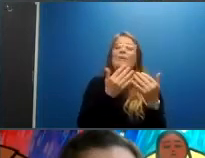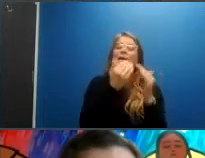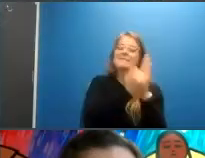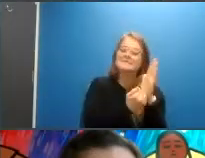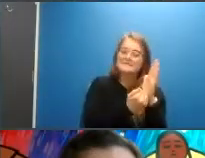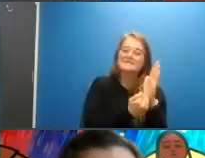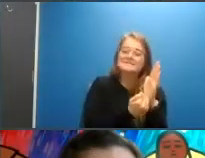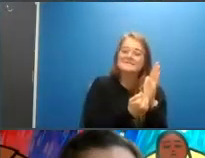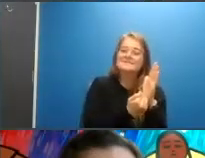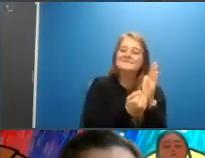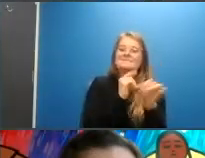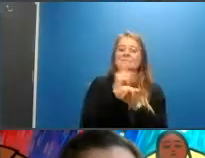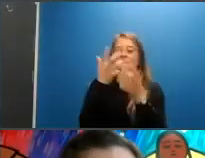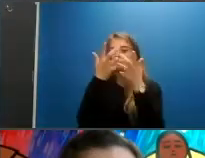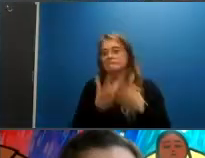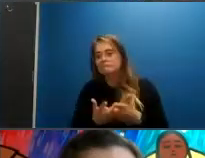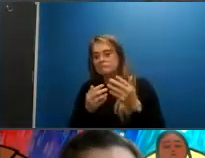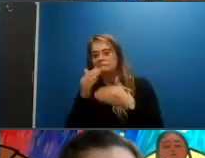us moving smoothly.